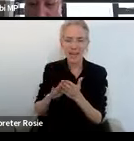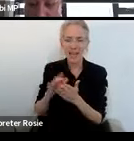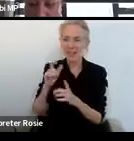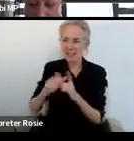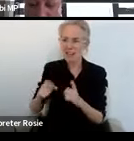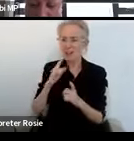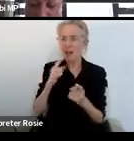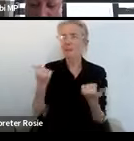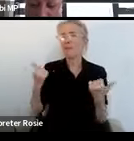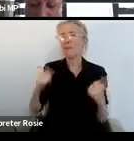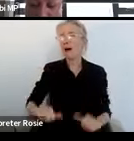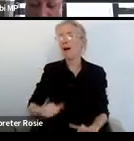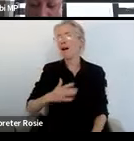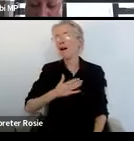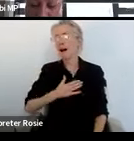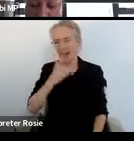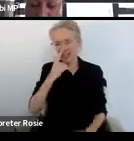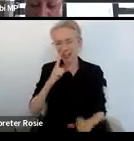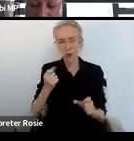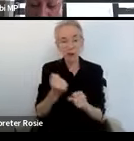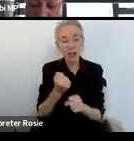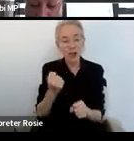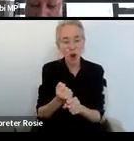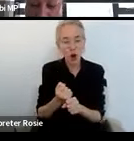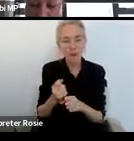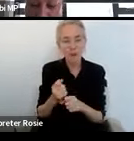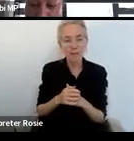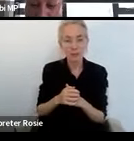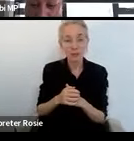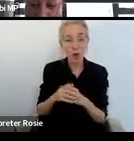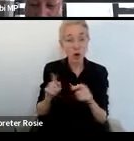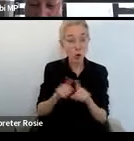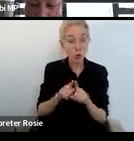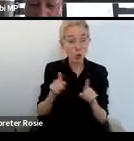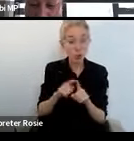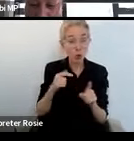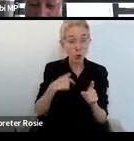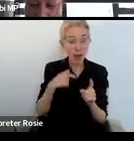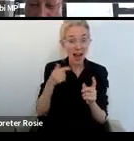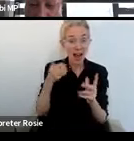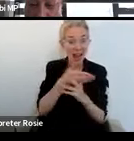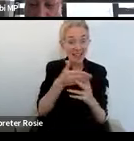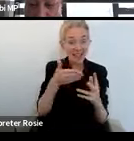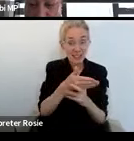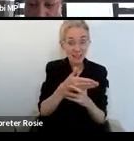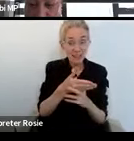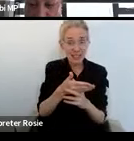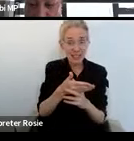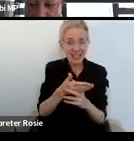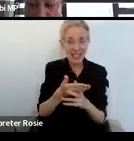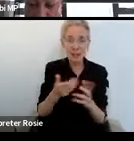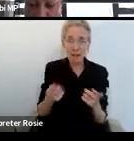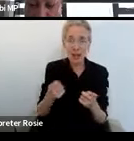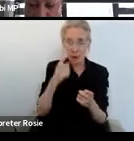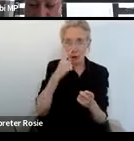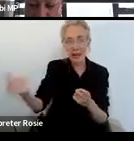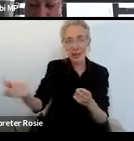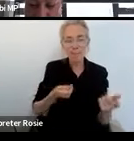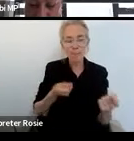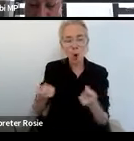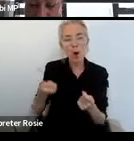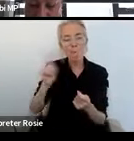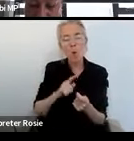commercial opportunity by tapping into the accessibility market. Supermarkets that extend hours and change the lighting and sound to allow those